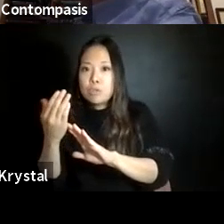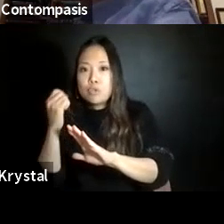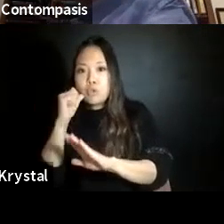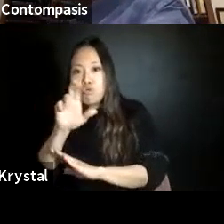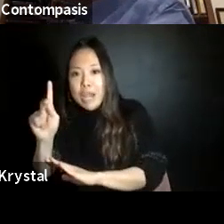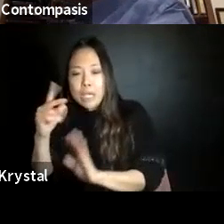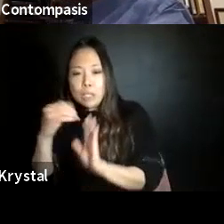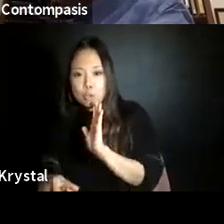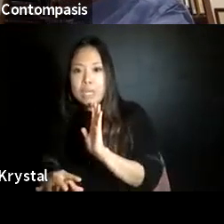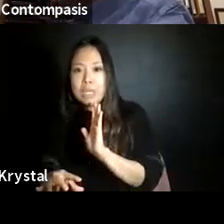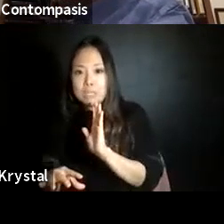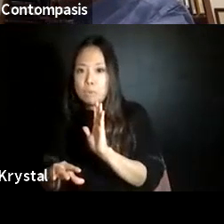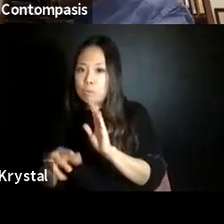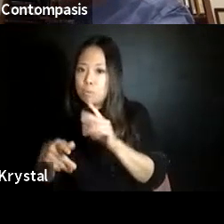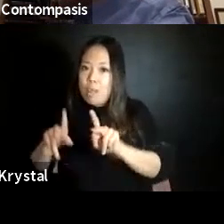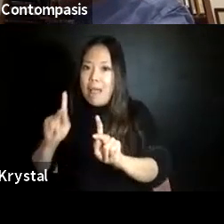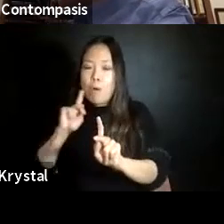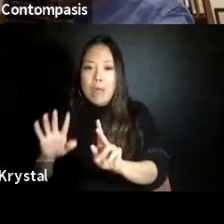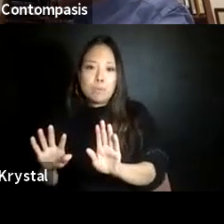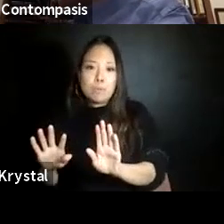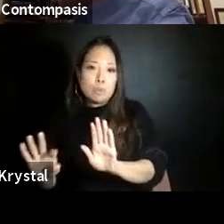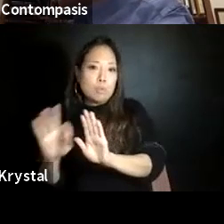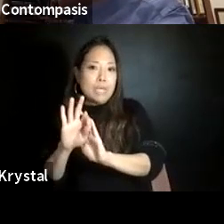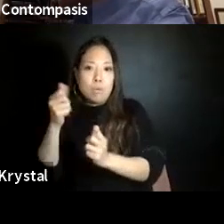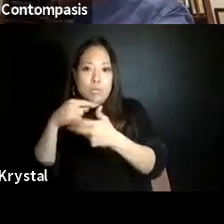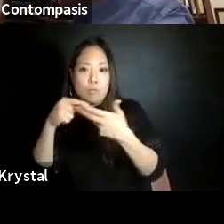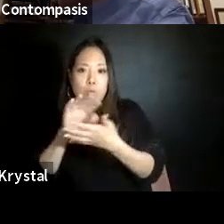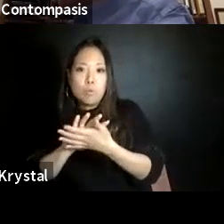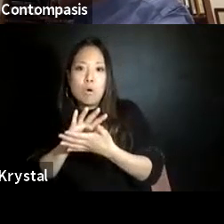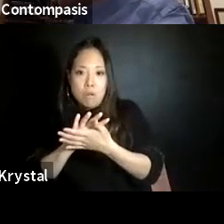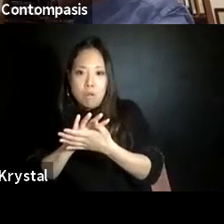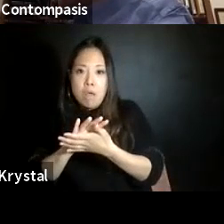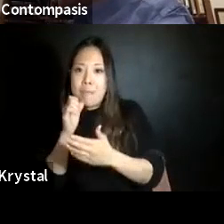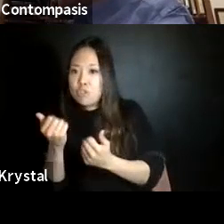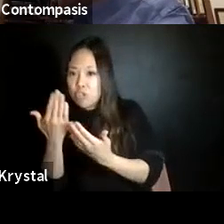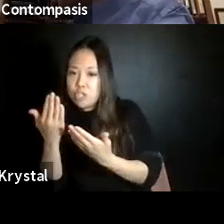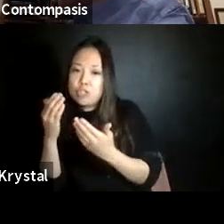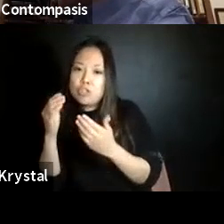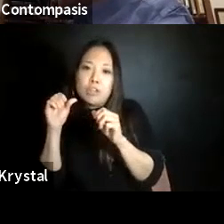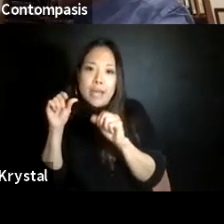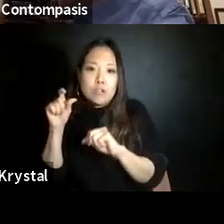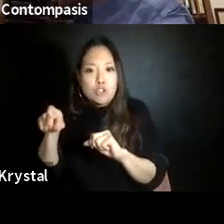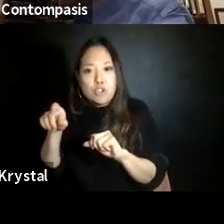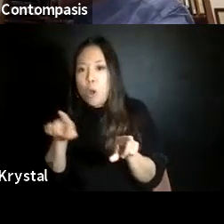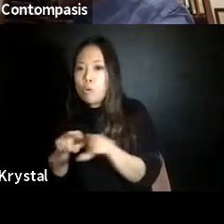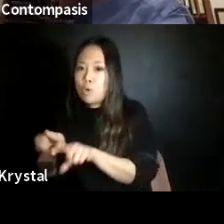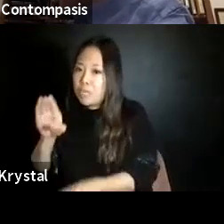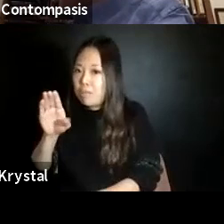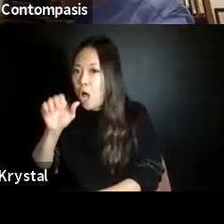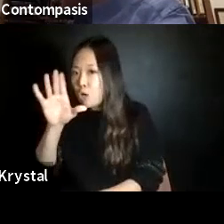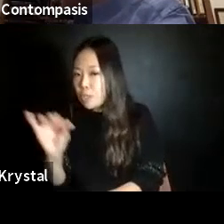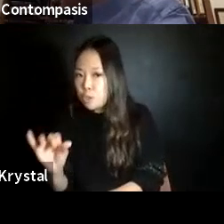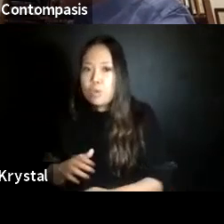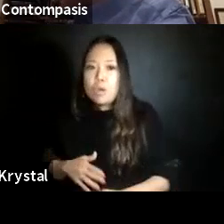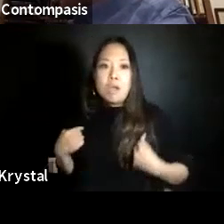to choose. Maybe they're suggesting that that should also be lotterized. So to me, that's too complicated. And I just want to I want to go